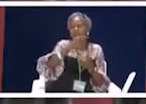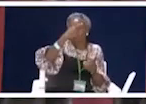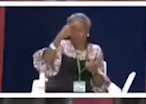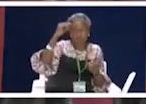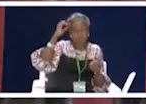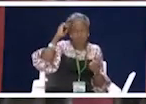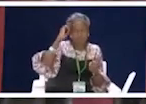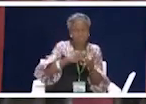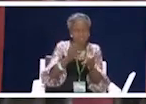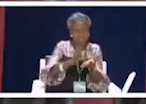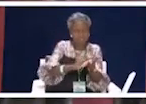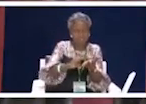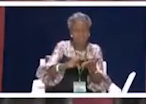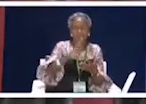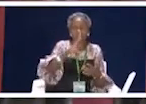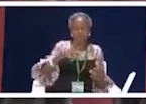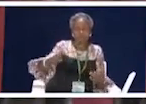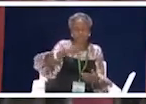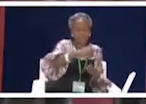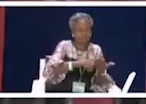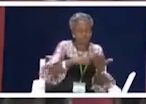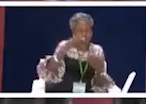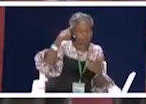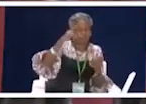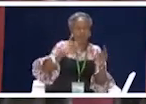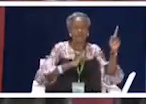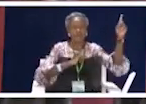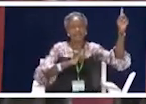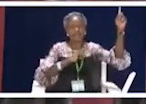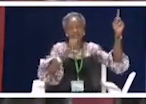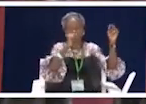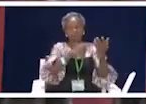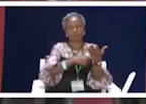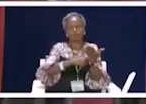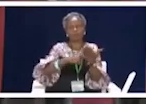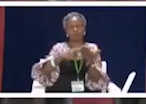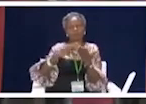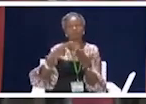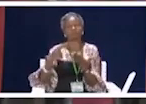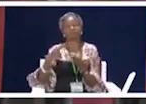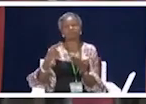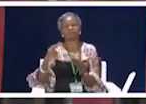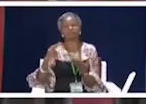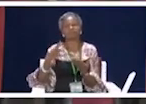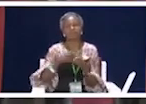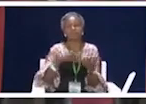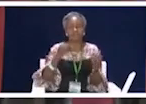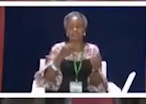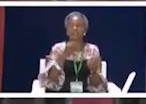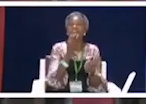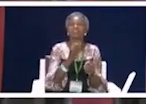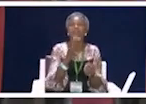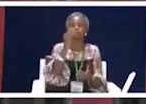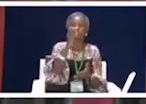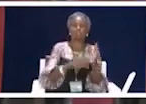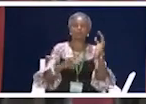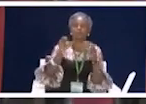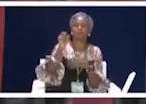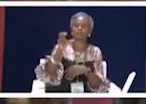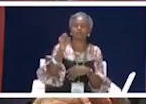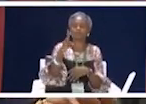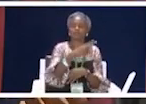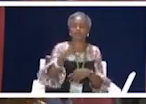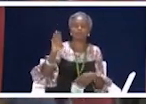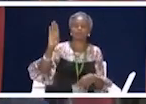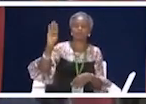is written, be ye holy, for I am holy. And Hebrews chapter 12,